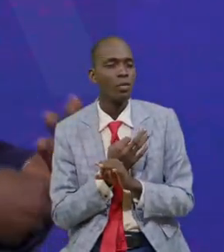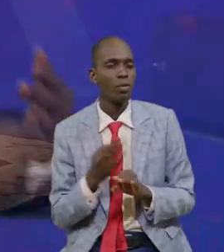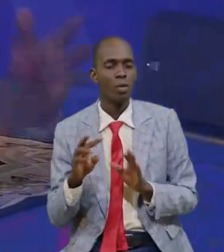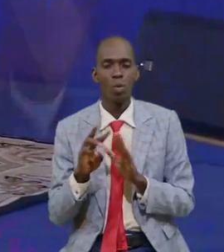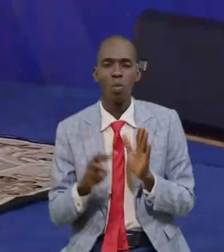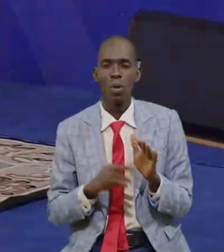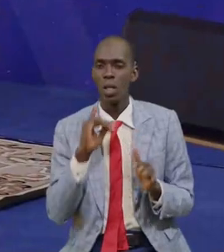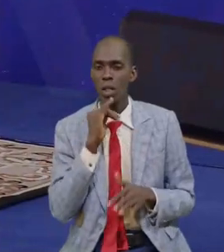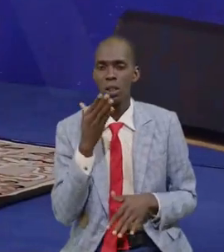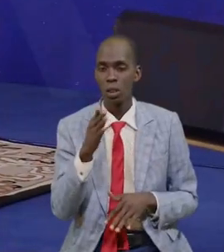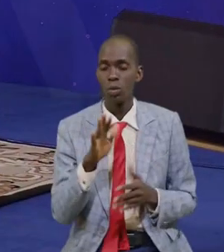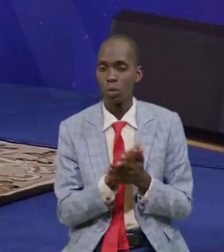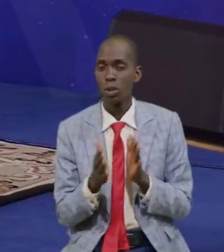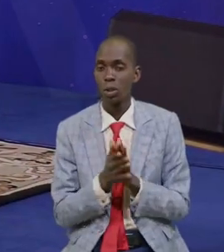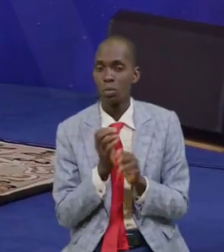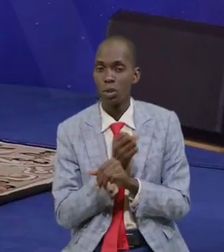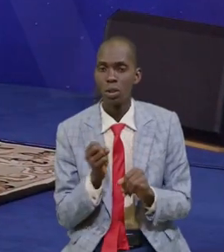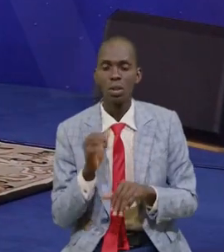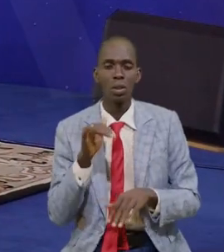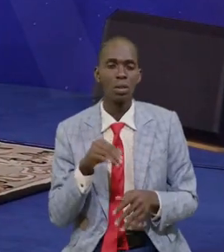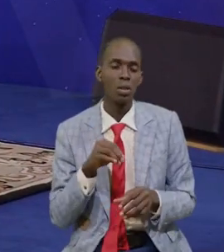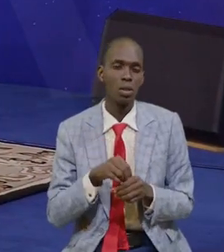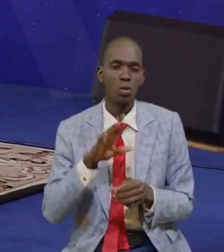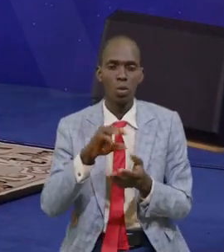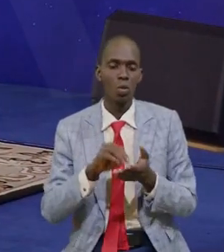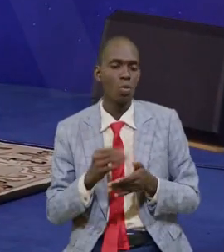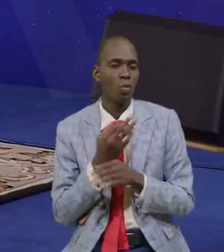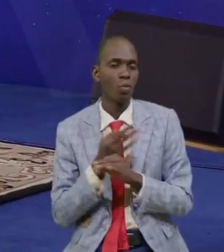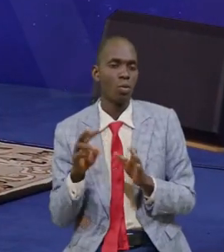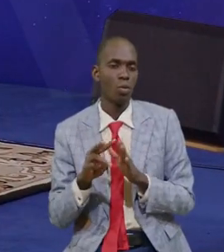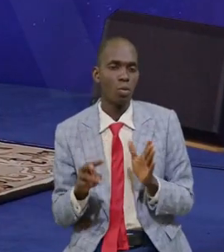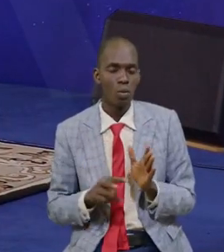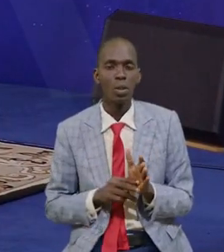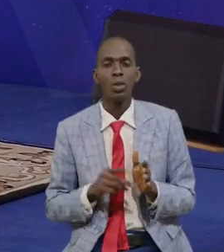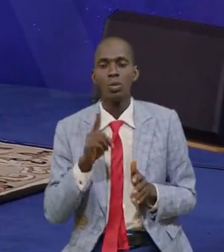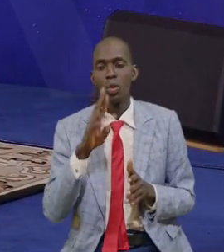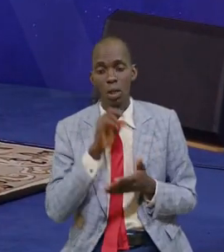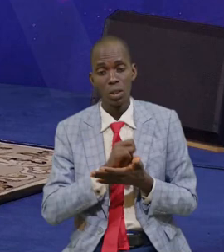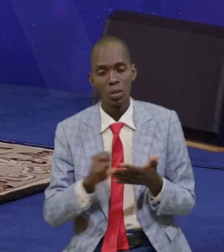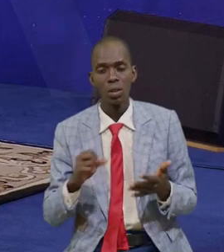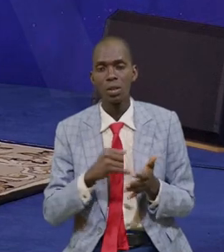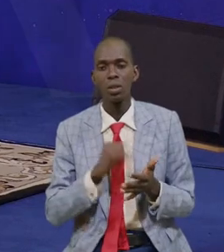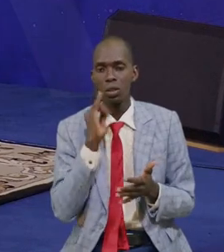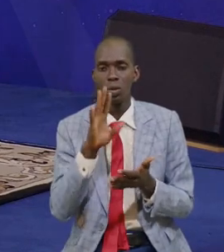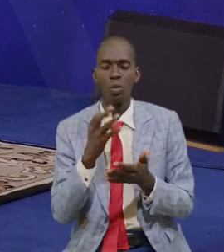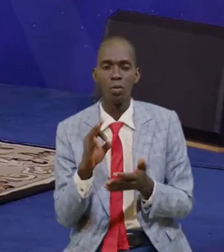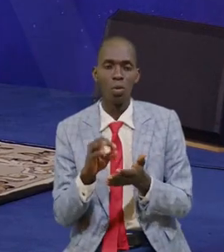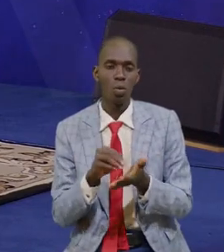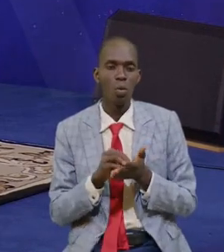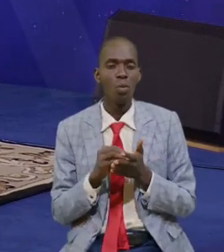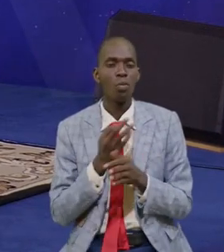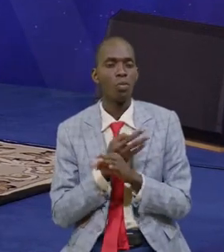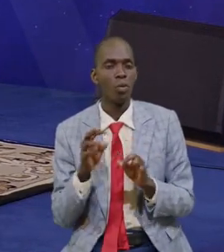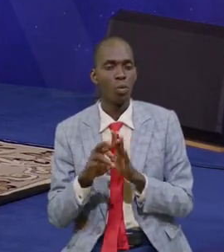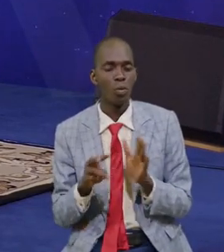become saved, your free will is still there. You're sanctified, your free will is still there. You become a minister, your free will is